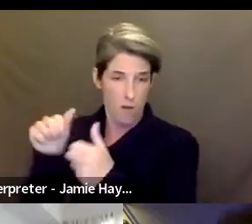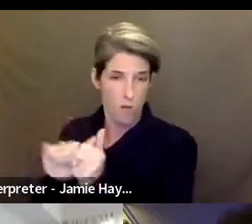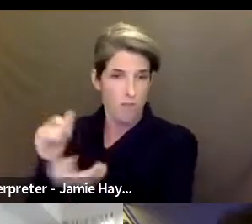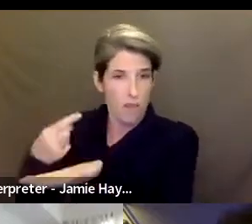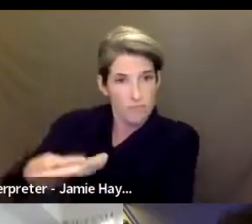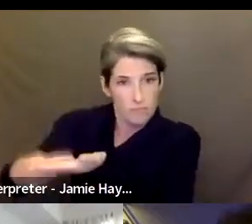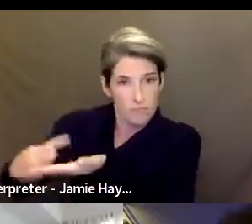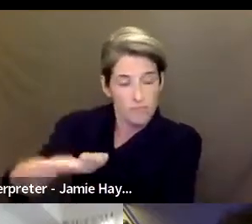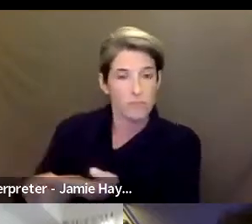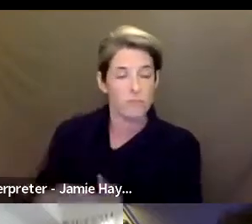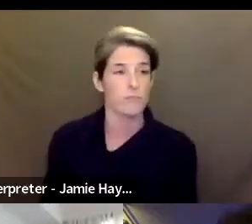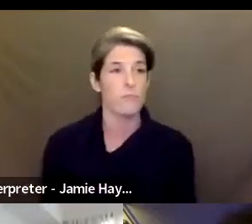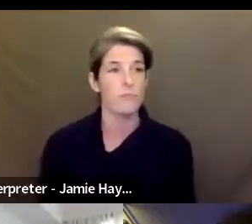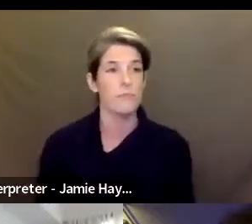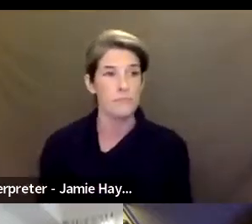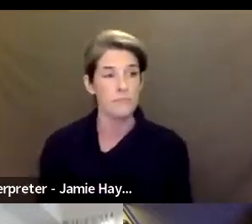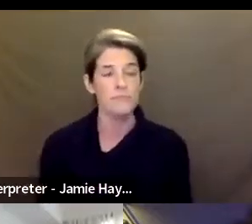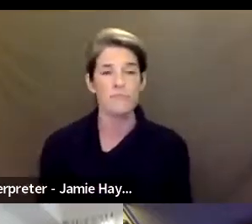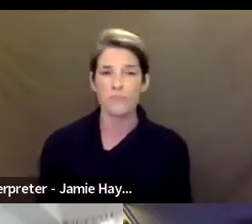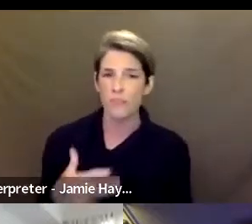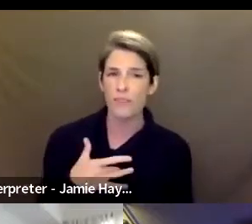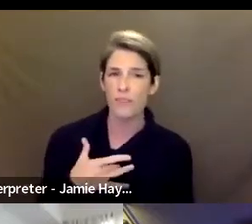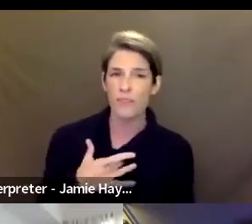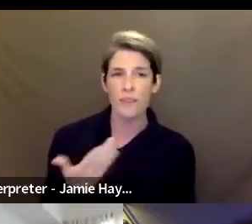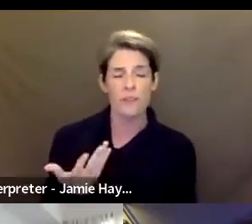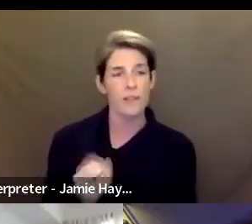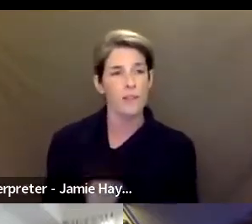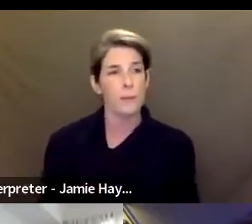I think there are two sort of